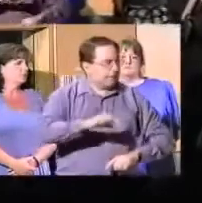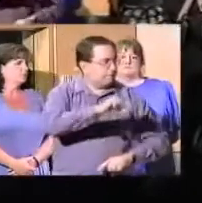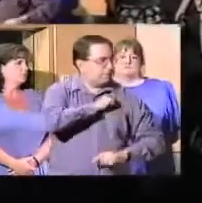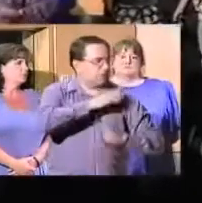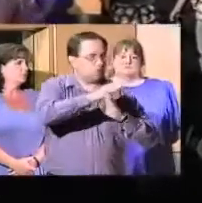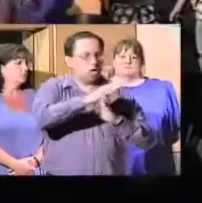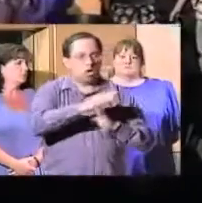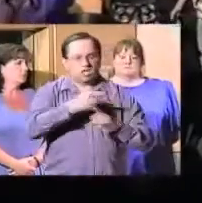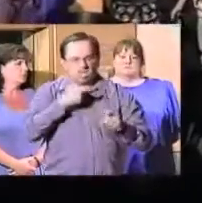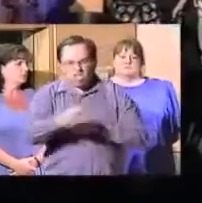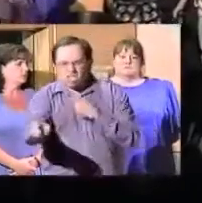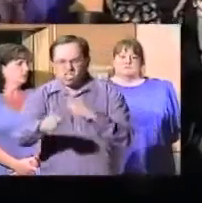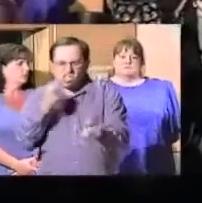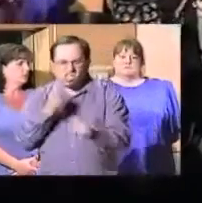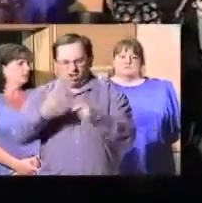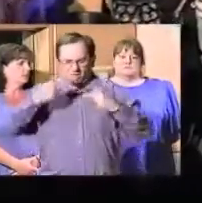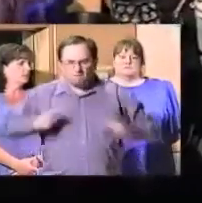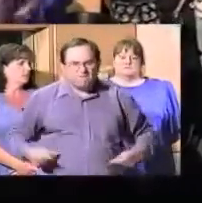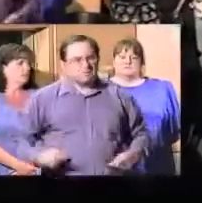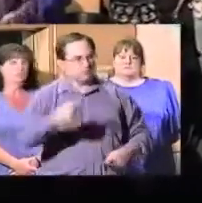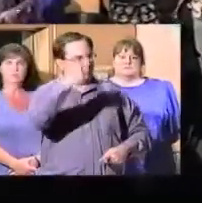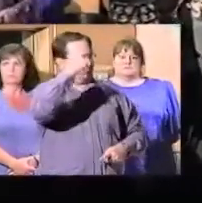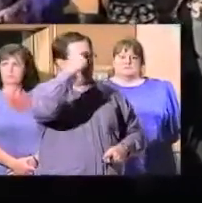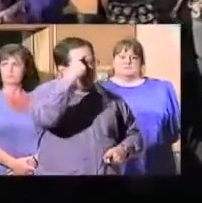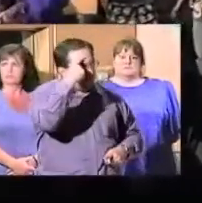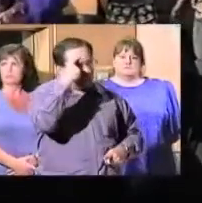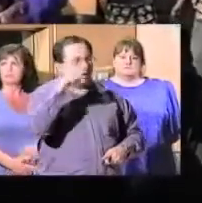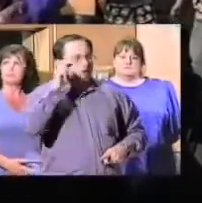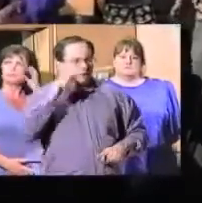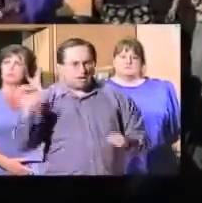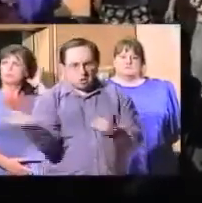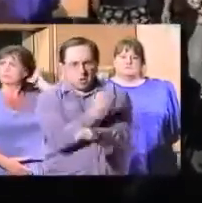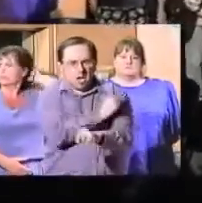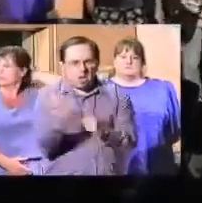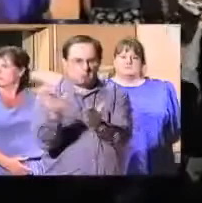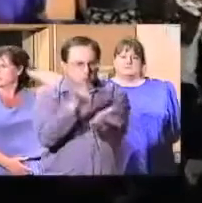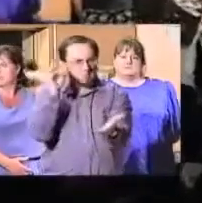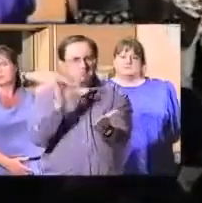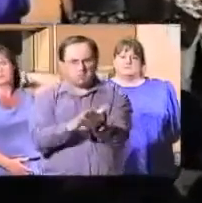perpetrators of crimes of physical, mental, and sexual abuse.